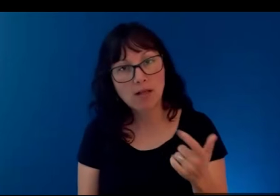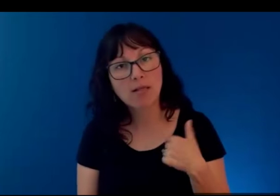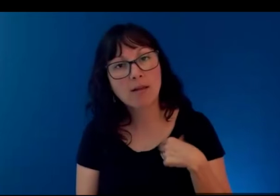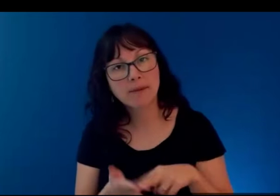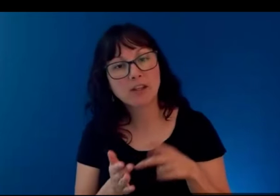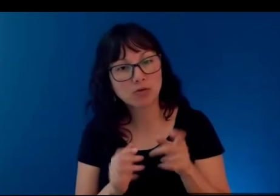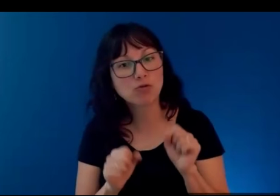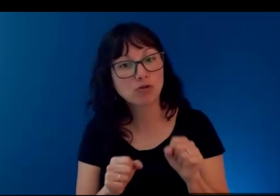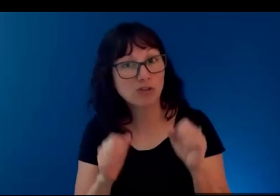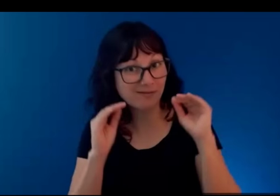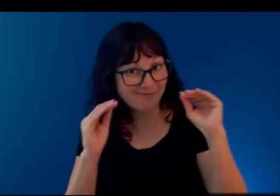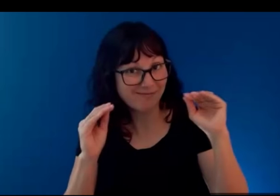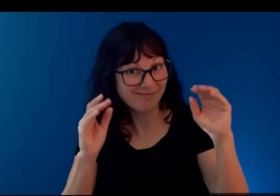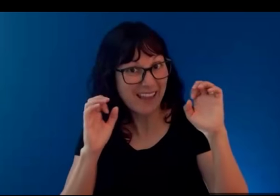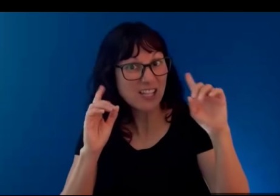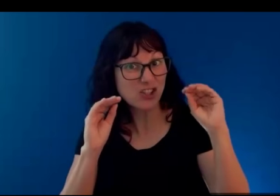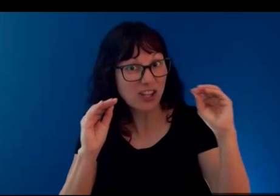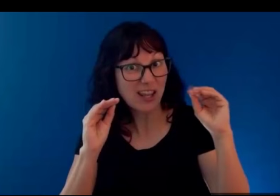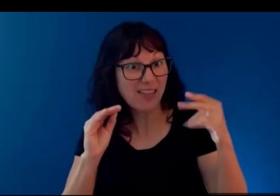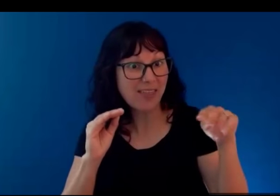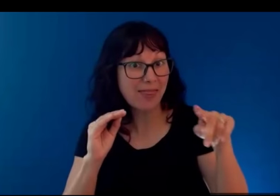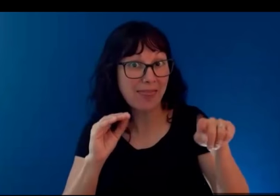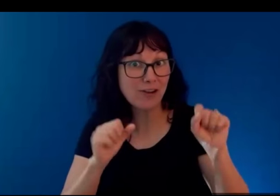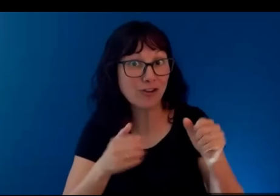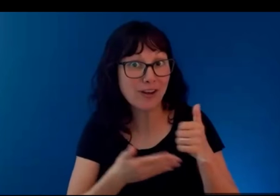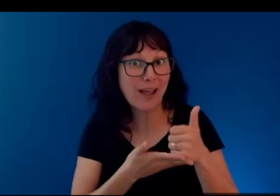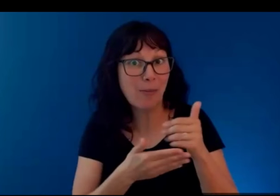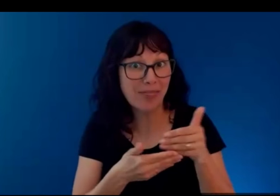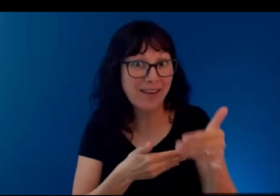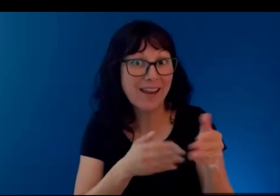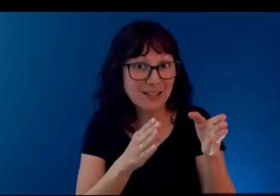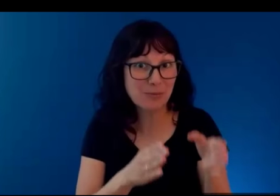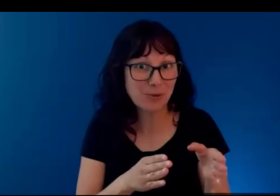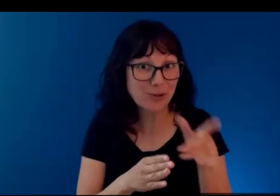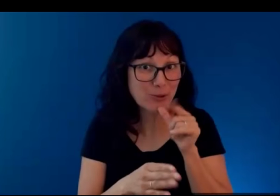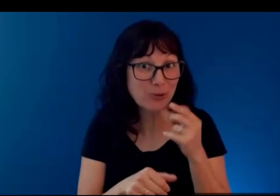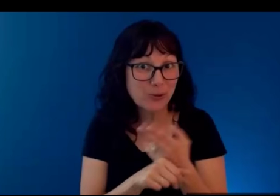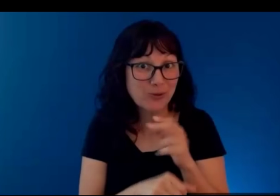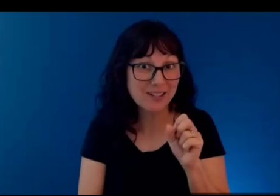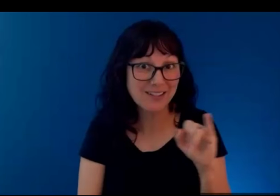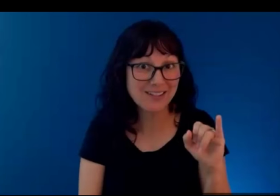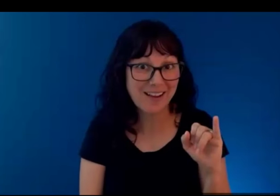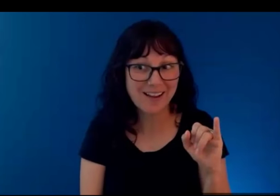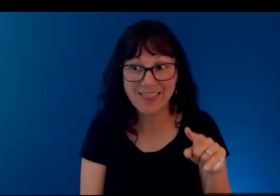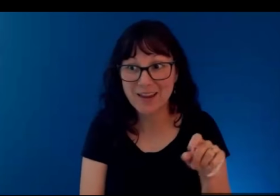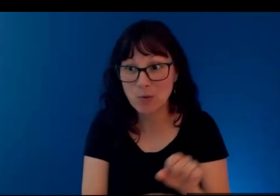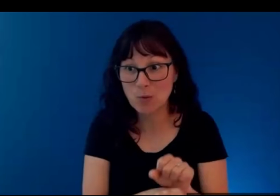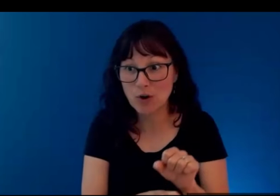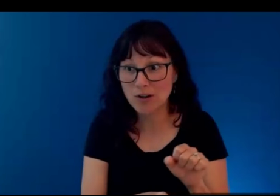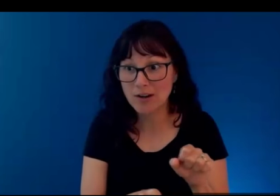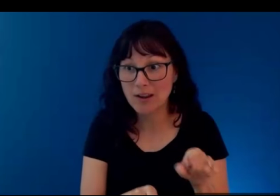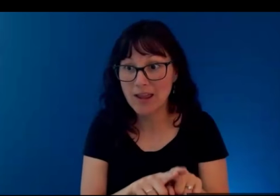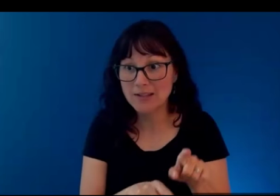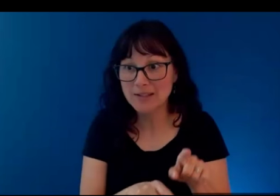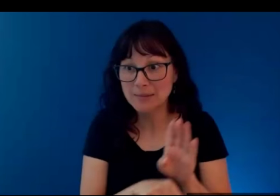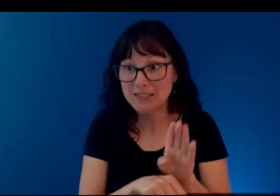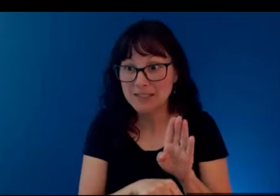you could certainly educate them. Then they could help the next person who's on SSI that they work with as a business